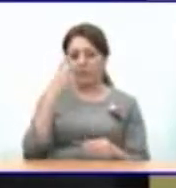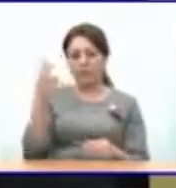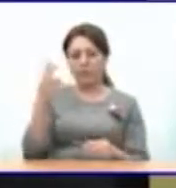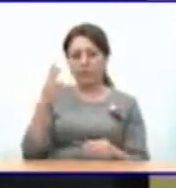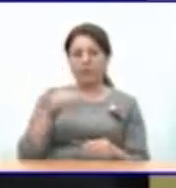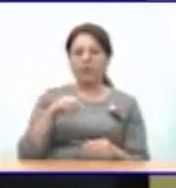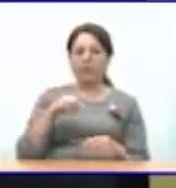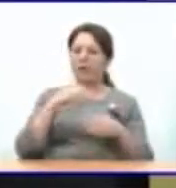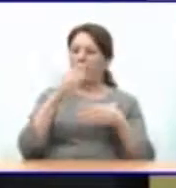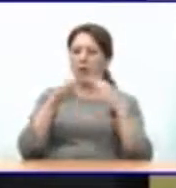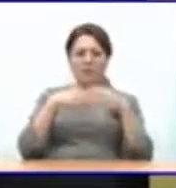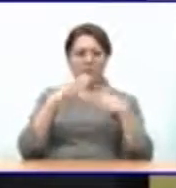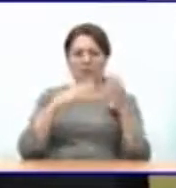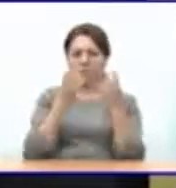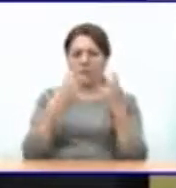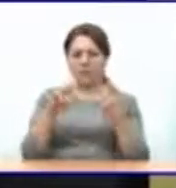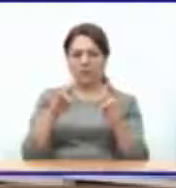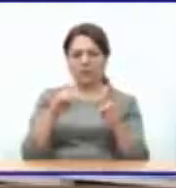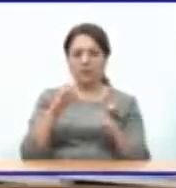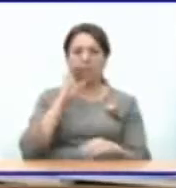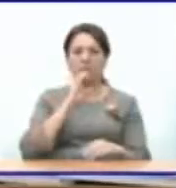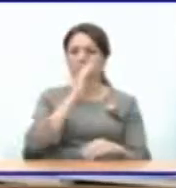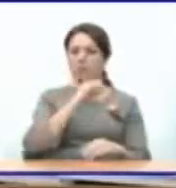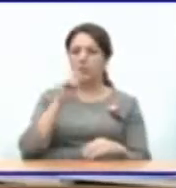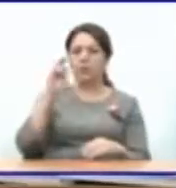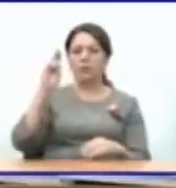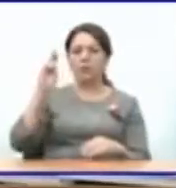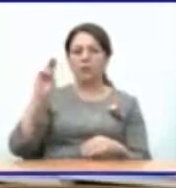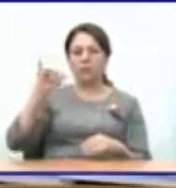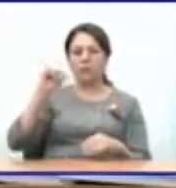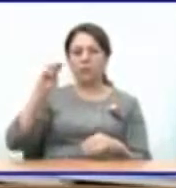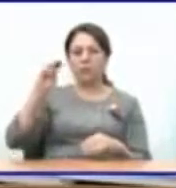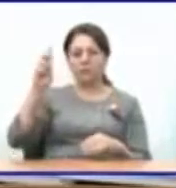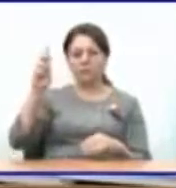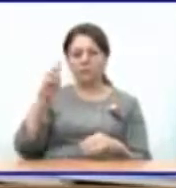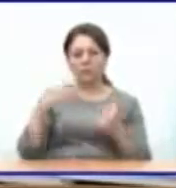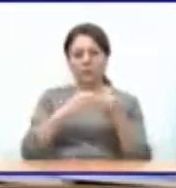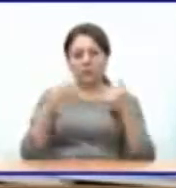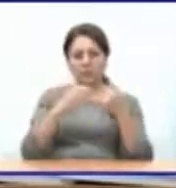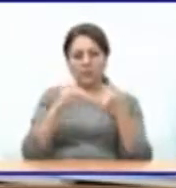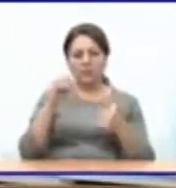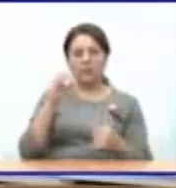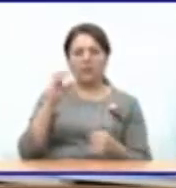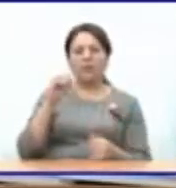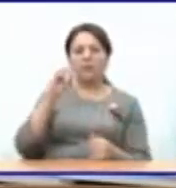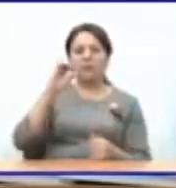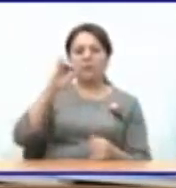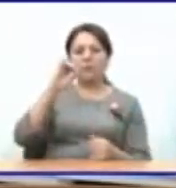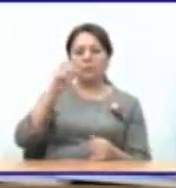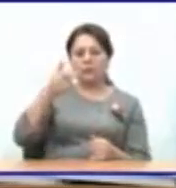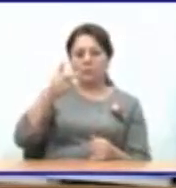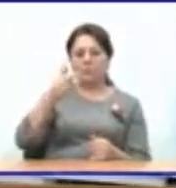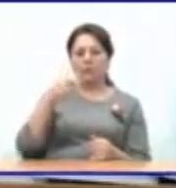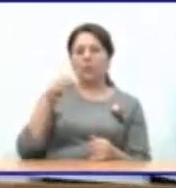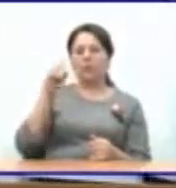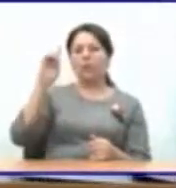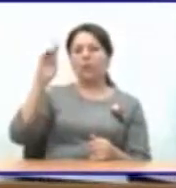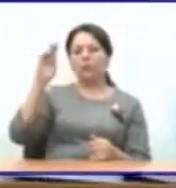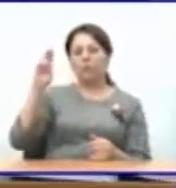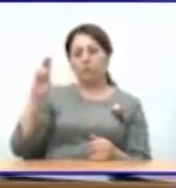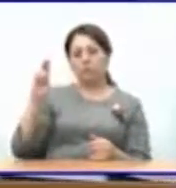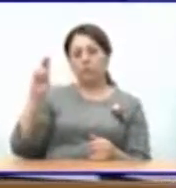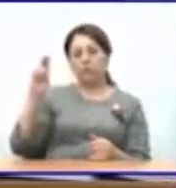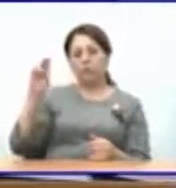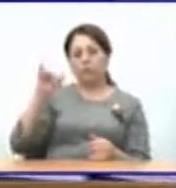yubormang. Yerning shimoliy geografik qutbida yerning janubiy magnit qutbi joylashgan bo'ladi.